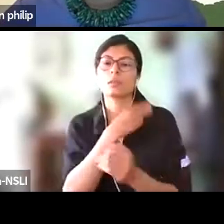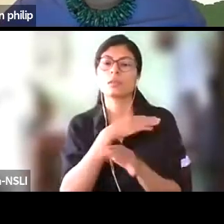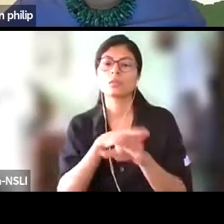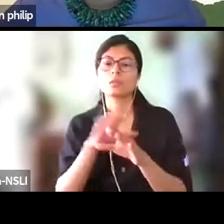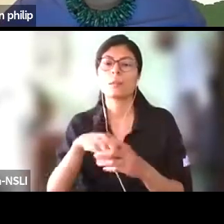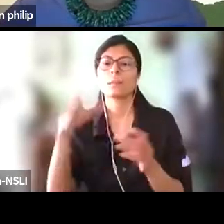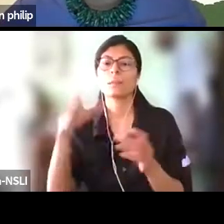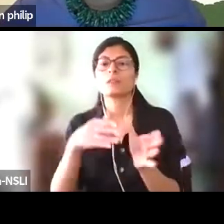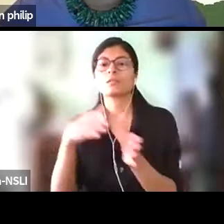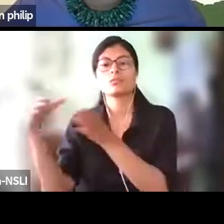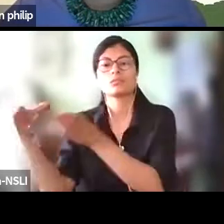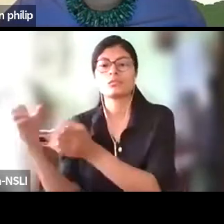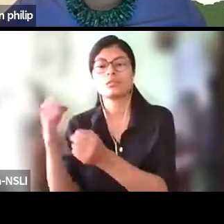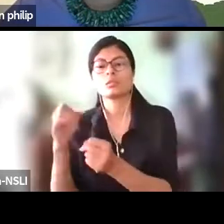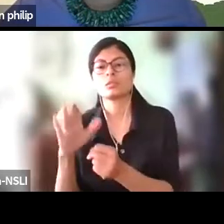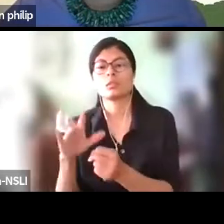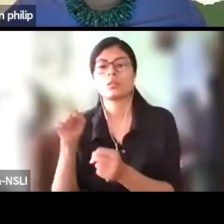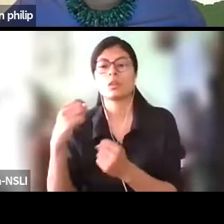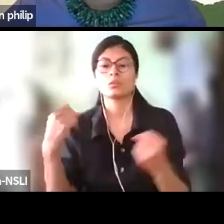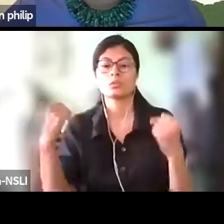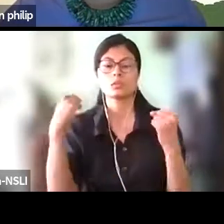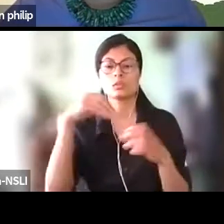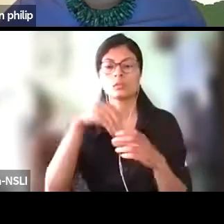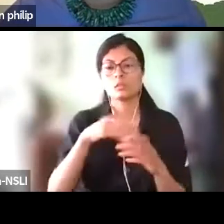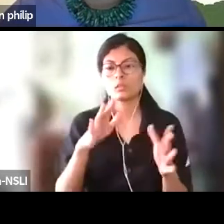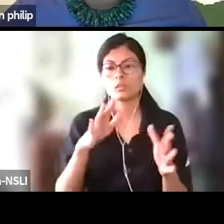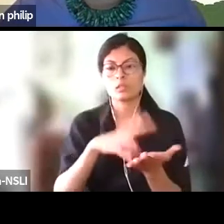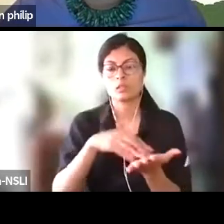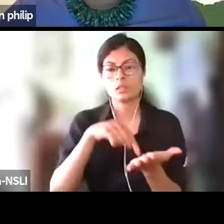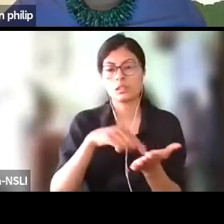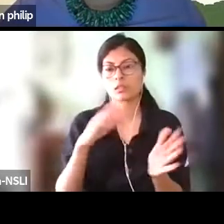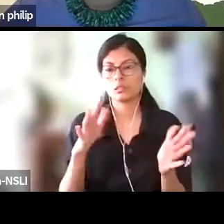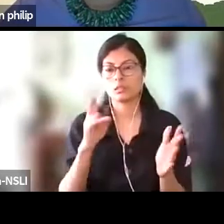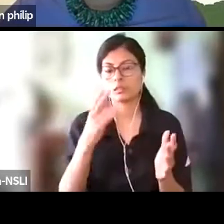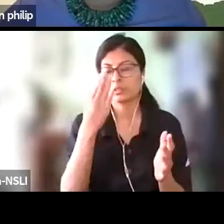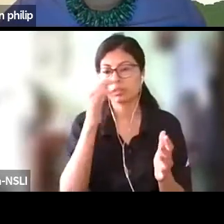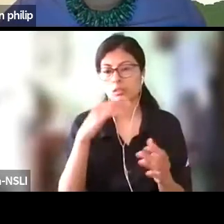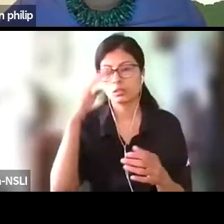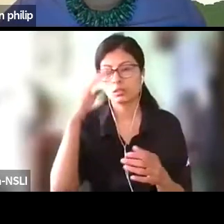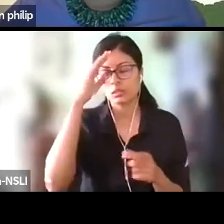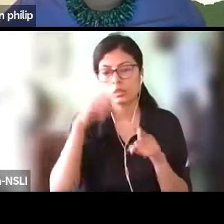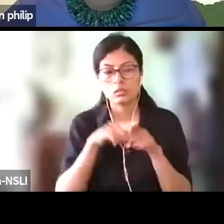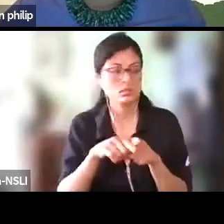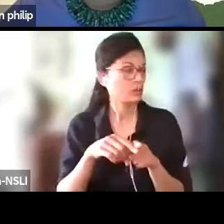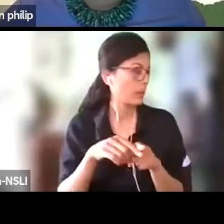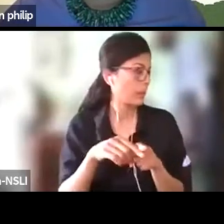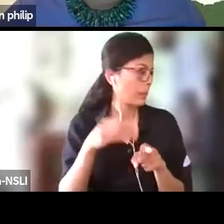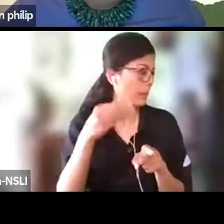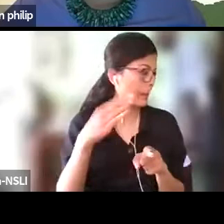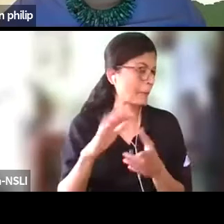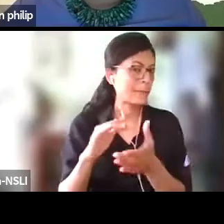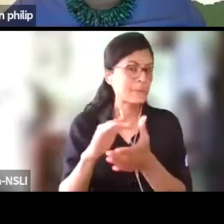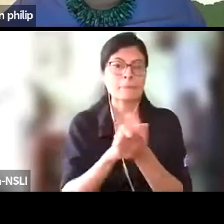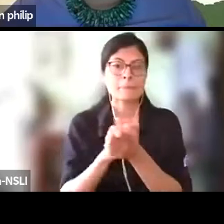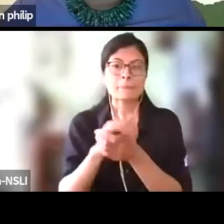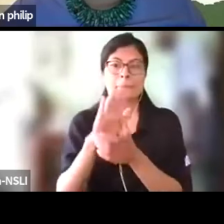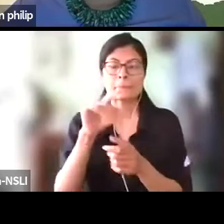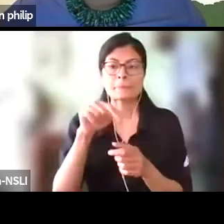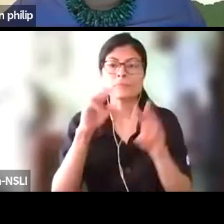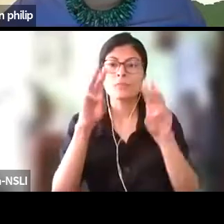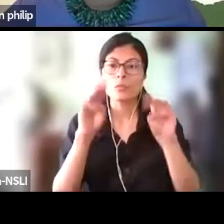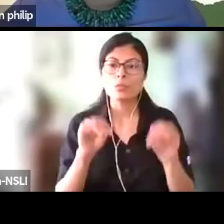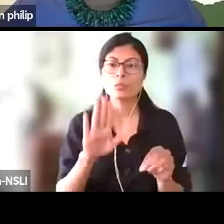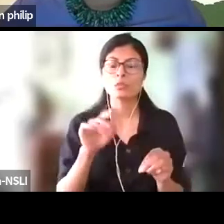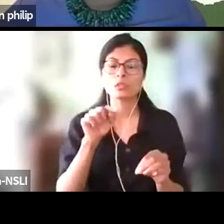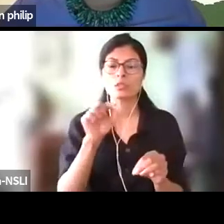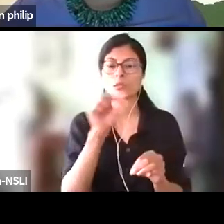So the collaboration with the government is crucial. And in that regard, I would say that the CSO's engagement